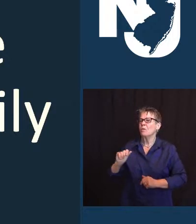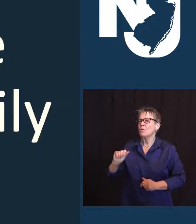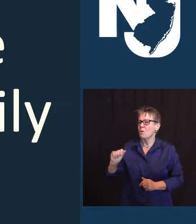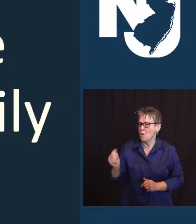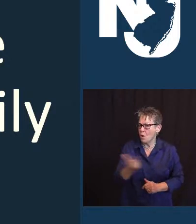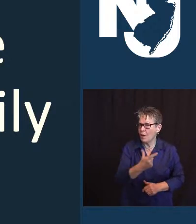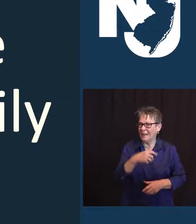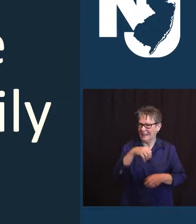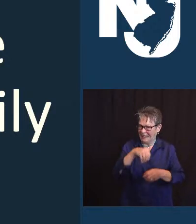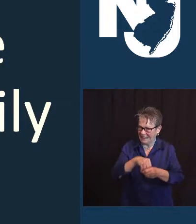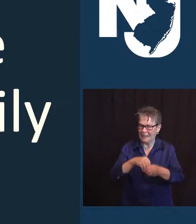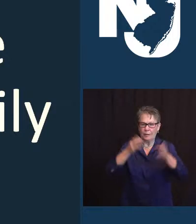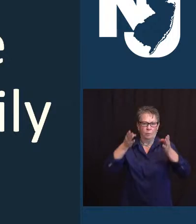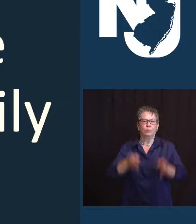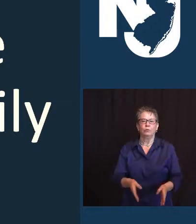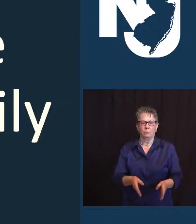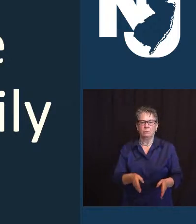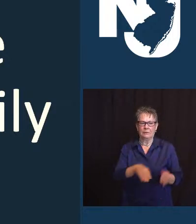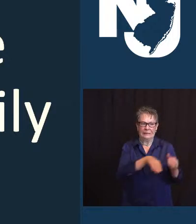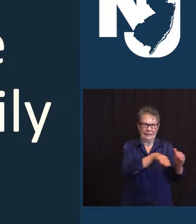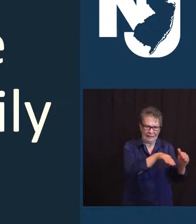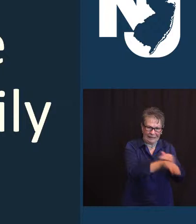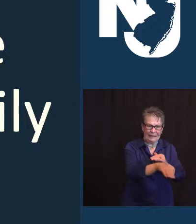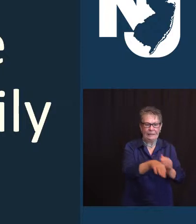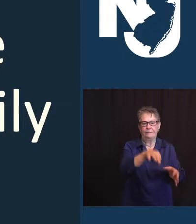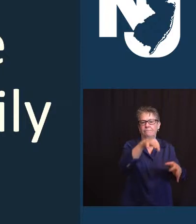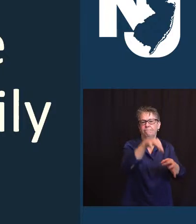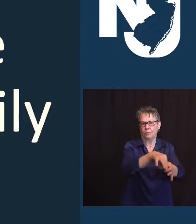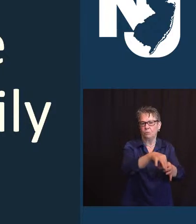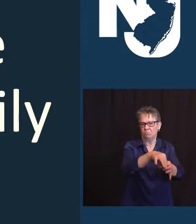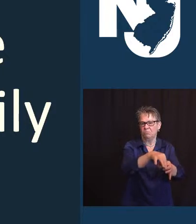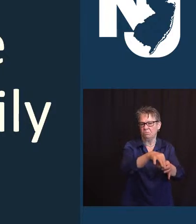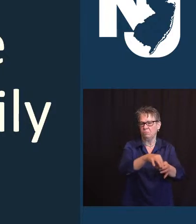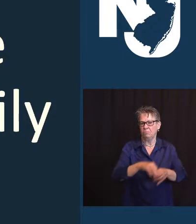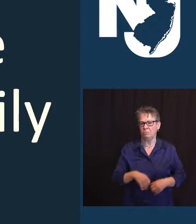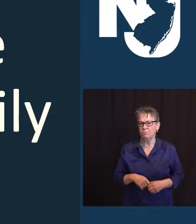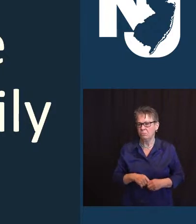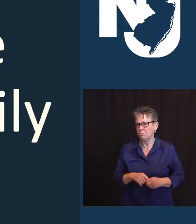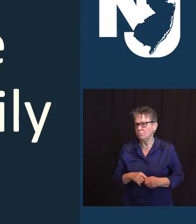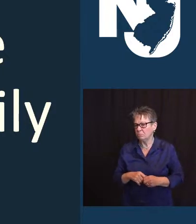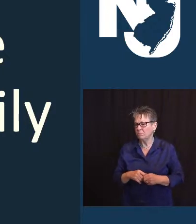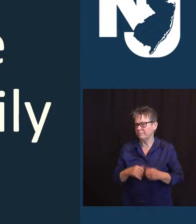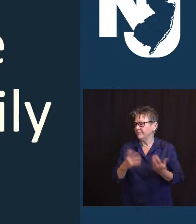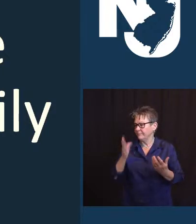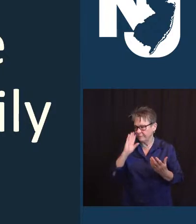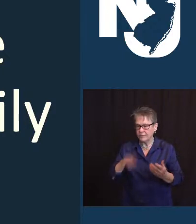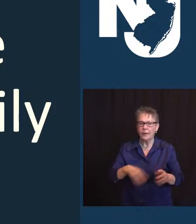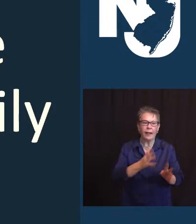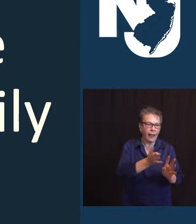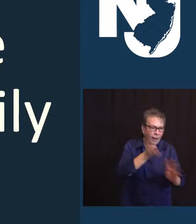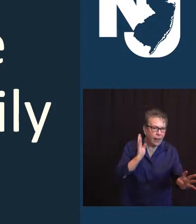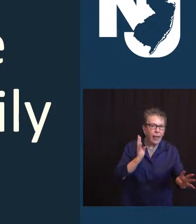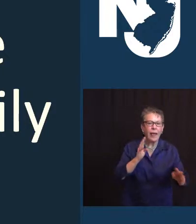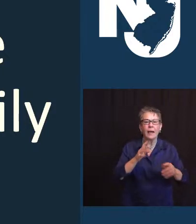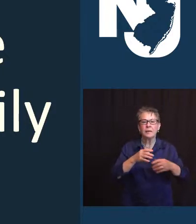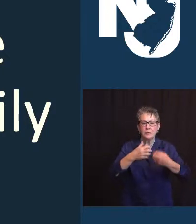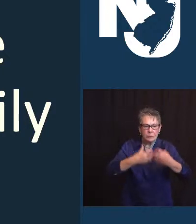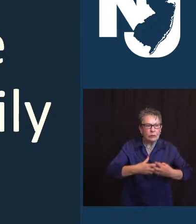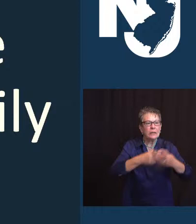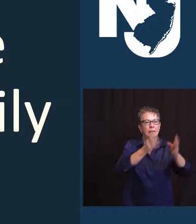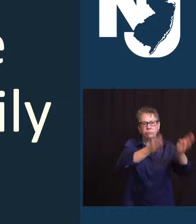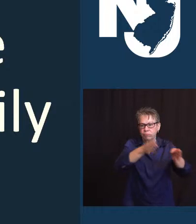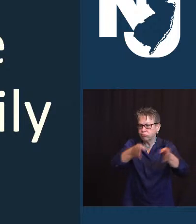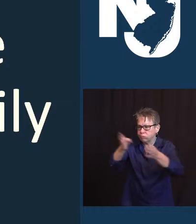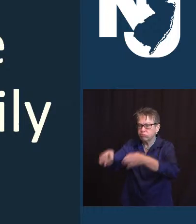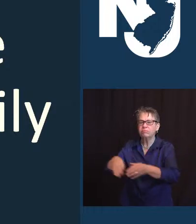in person, with all of our regular operated polling places open for all voters who wish to cast their ballots on the